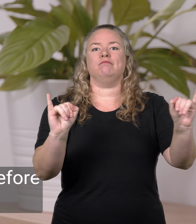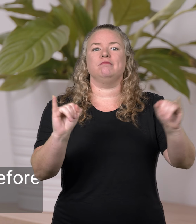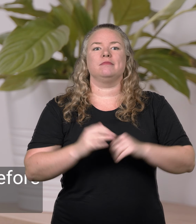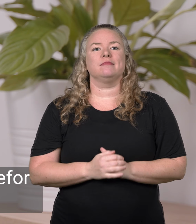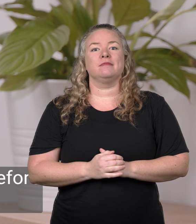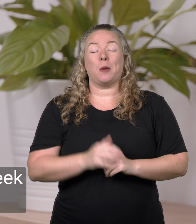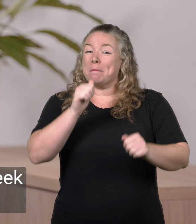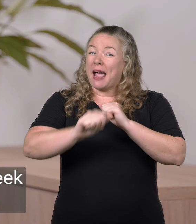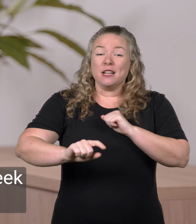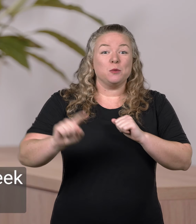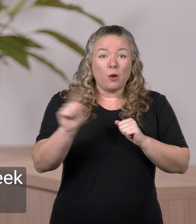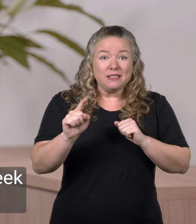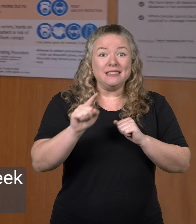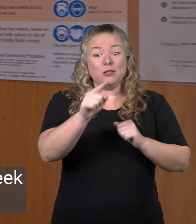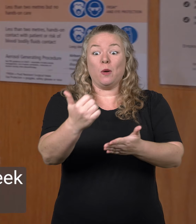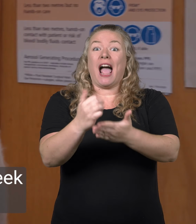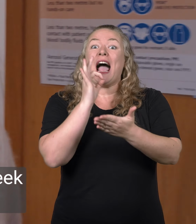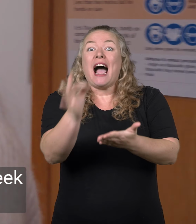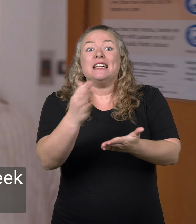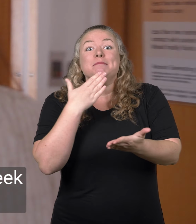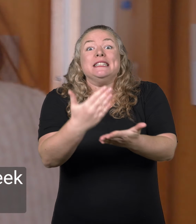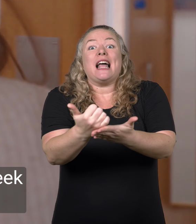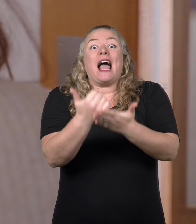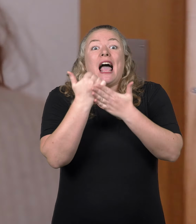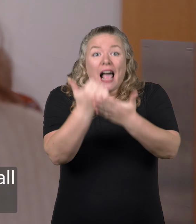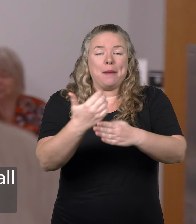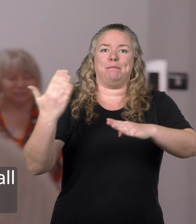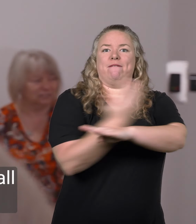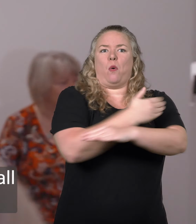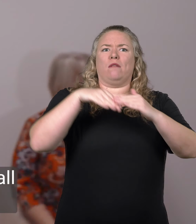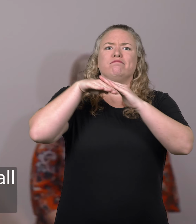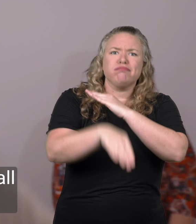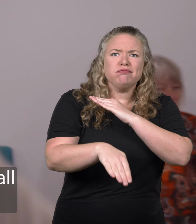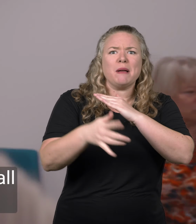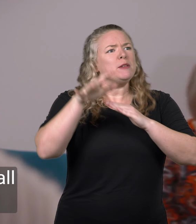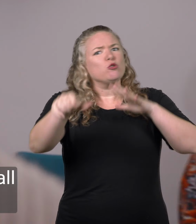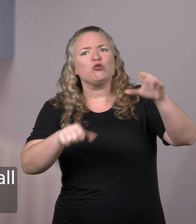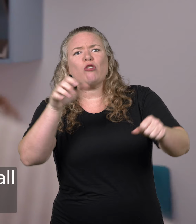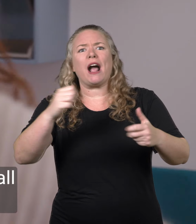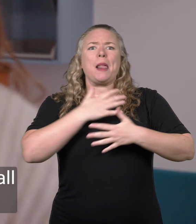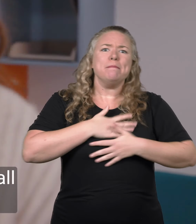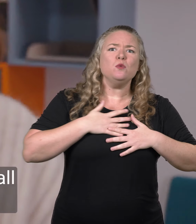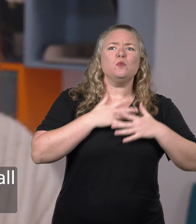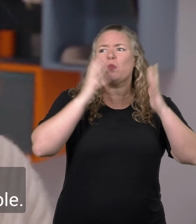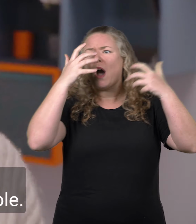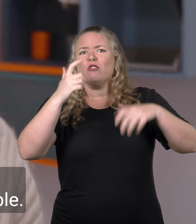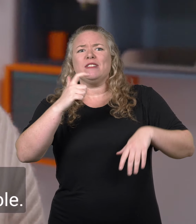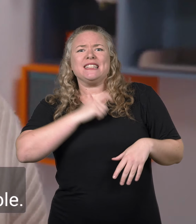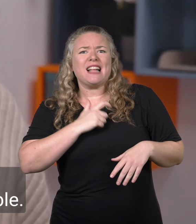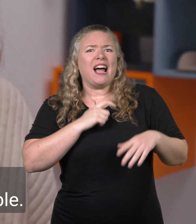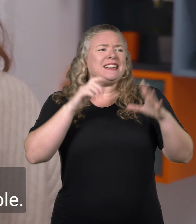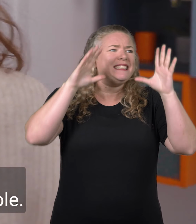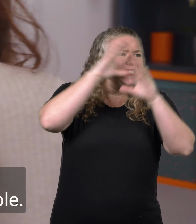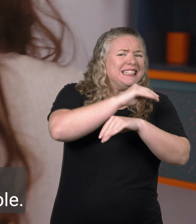things get too bad. The best thing that you can do is seek help early if you're struggling. If you're noticing any problems at all with your mood, with worry, with